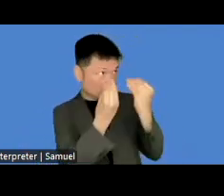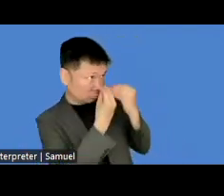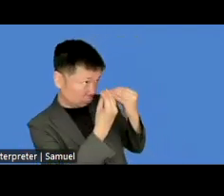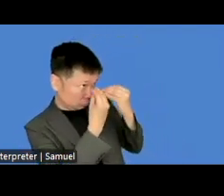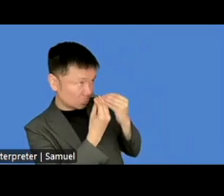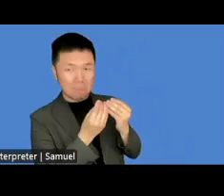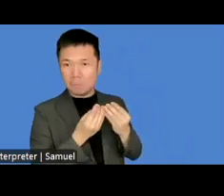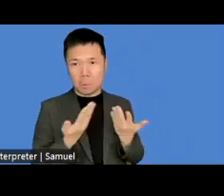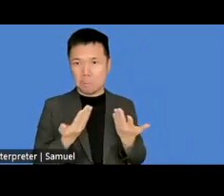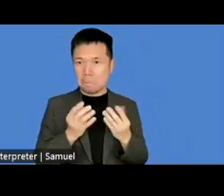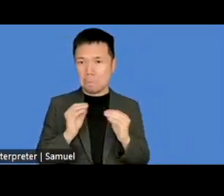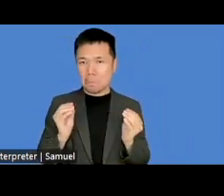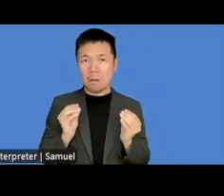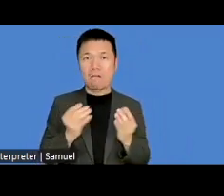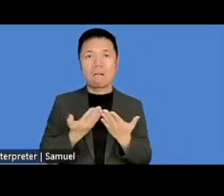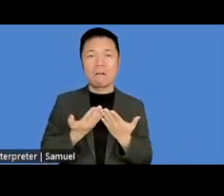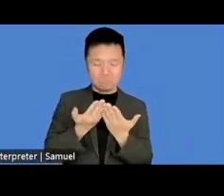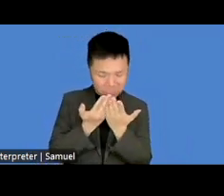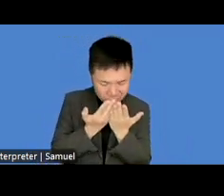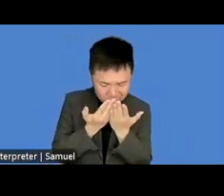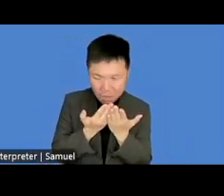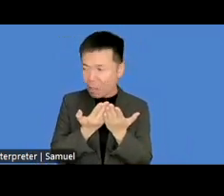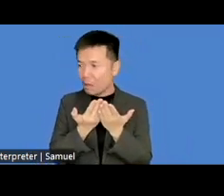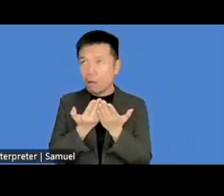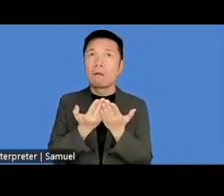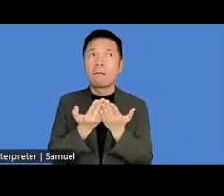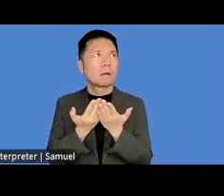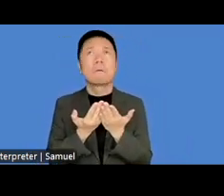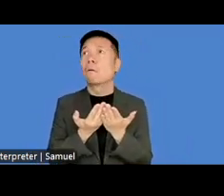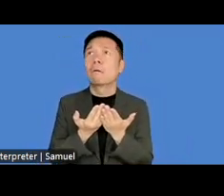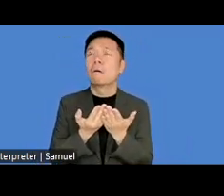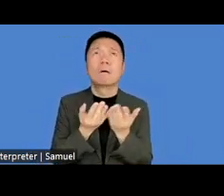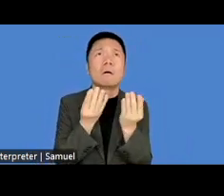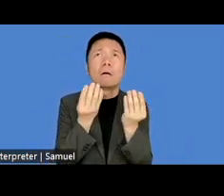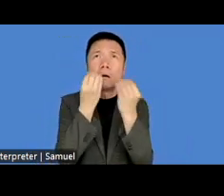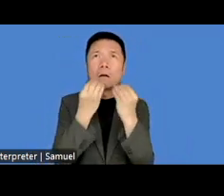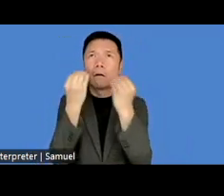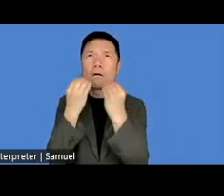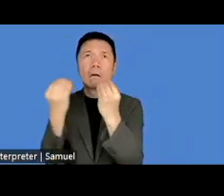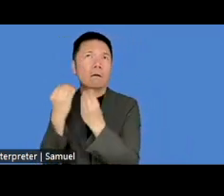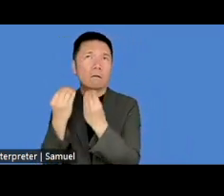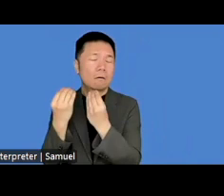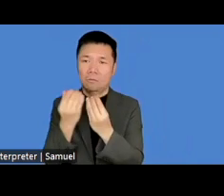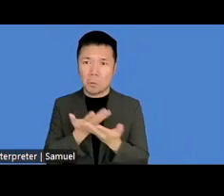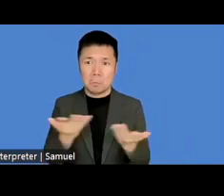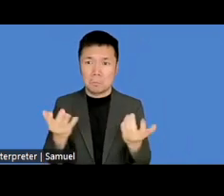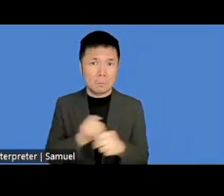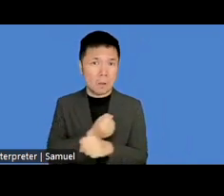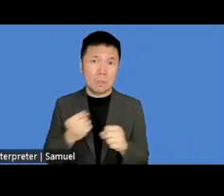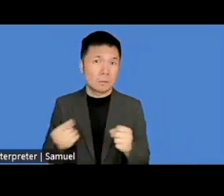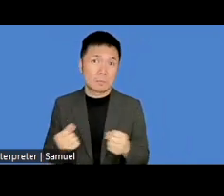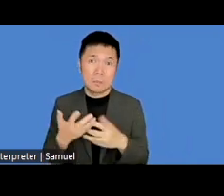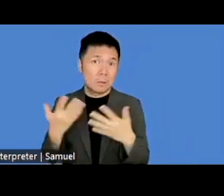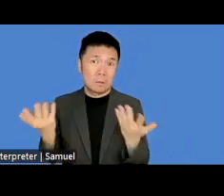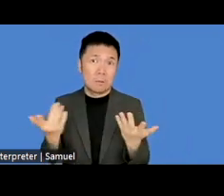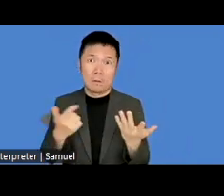could not access education in the same way as other children who were not in the shelters because of severe